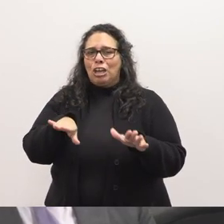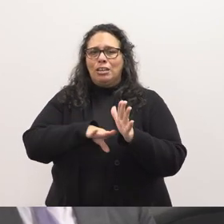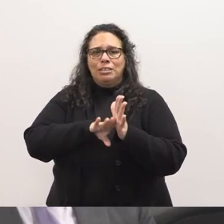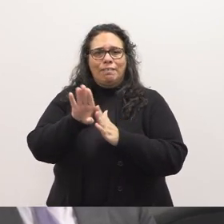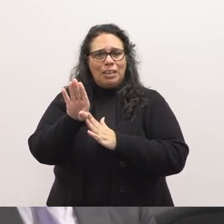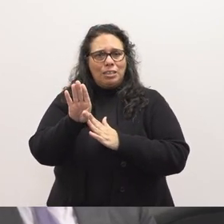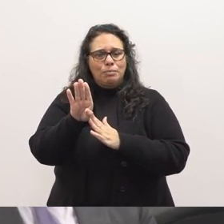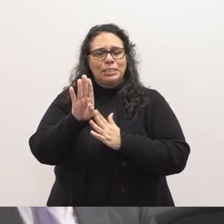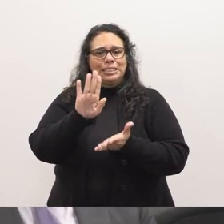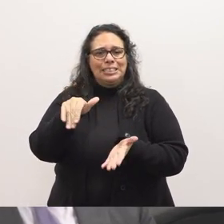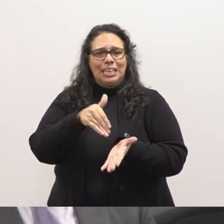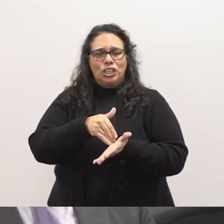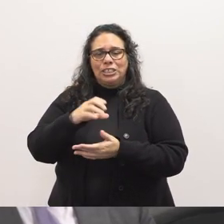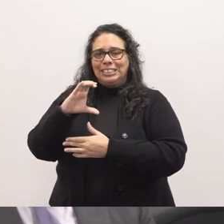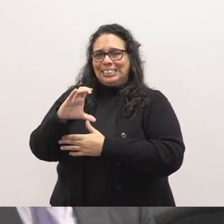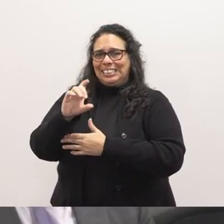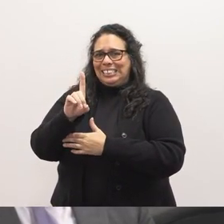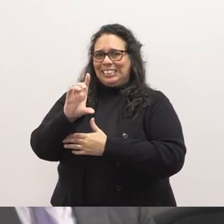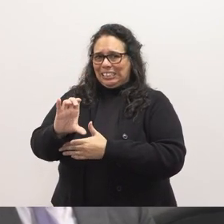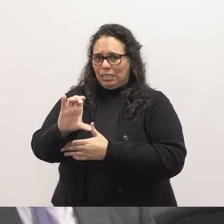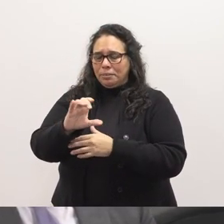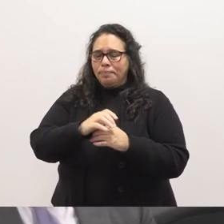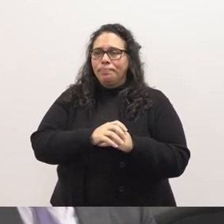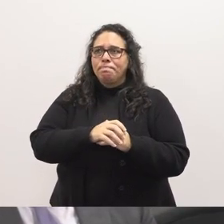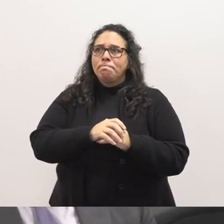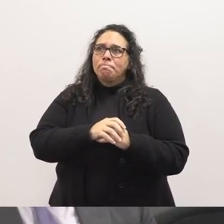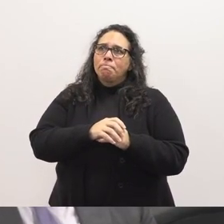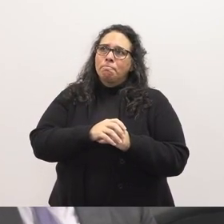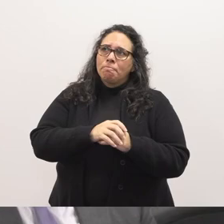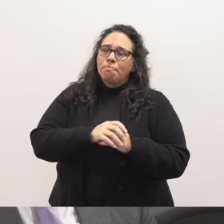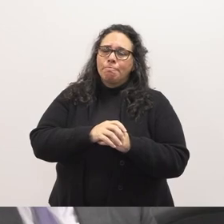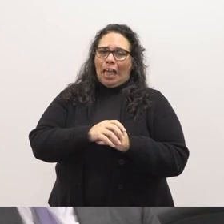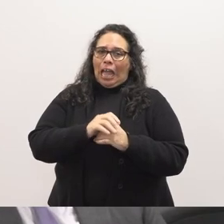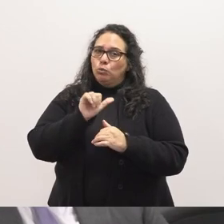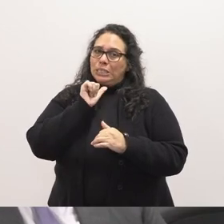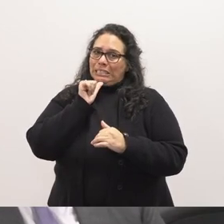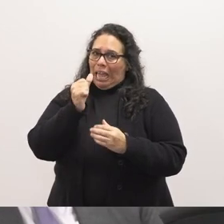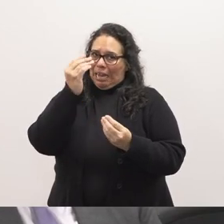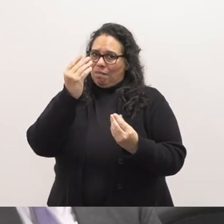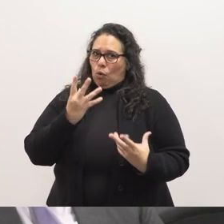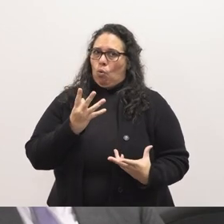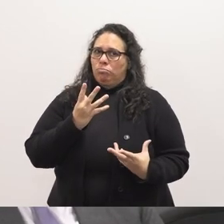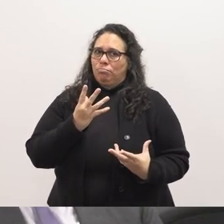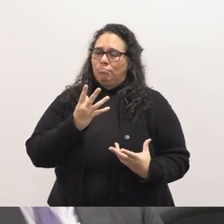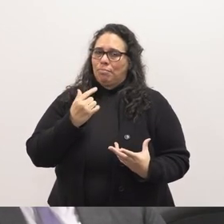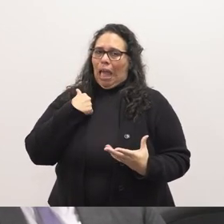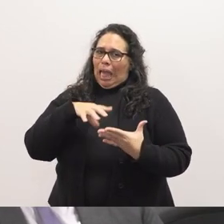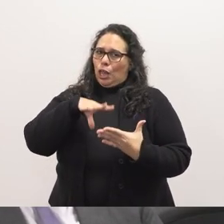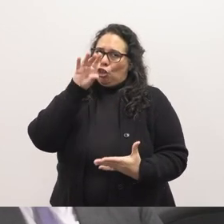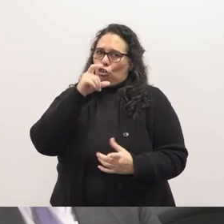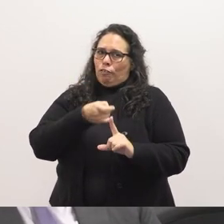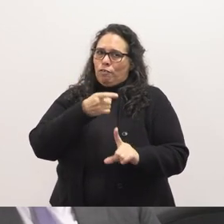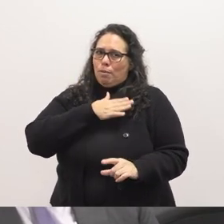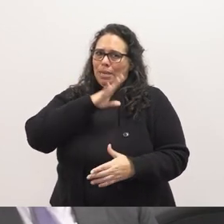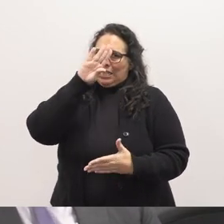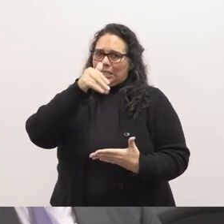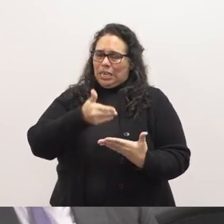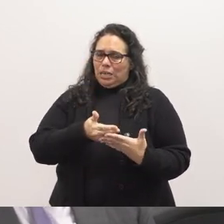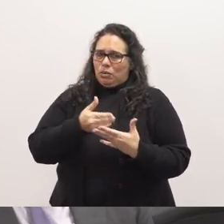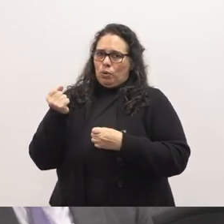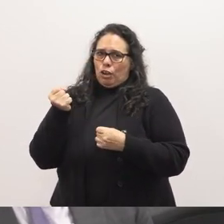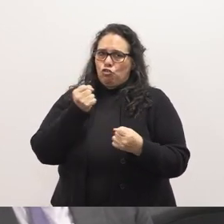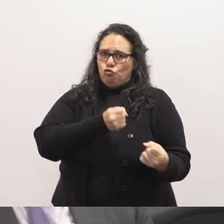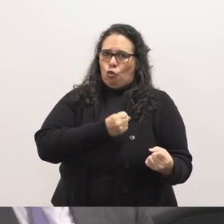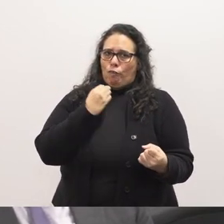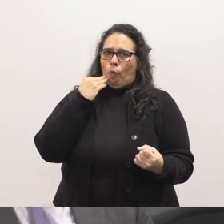CDC program at Garfield. While they knew about it, I was not informed by the teachers. I had to learn from him as I drove him from school